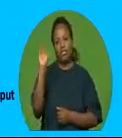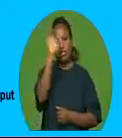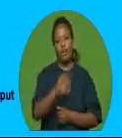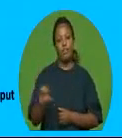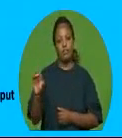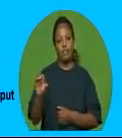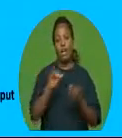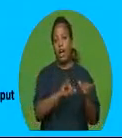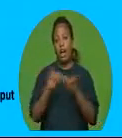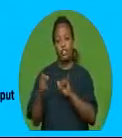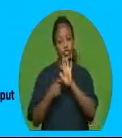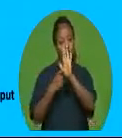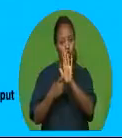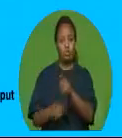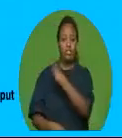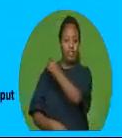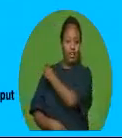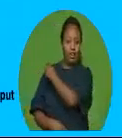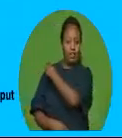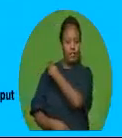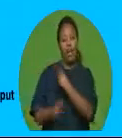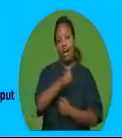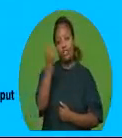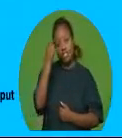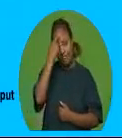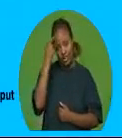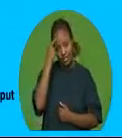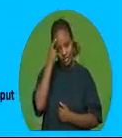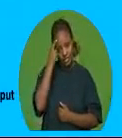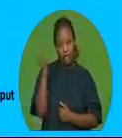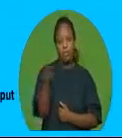curve. As shown in the graph, other